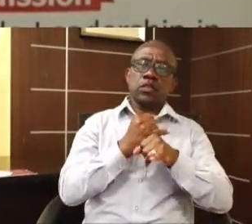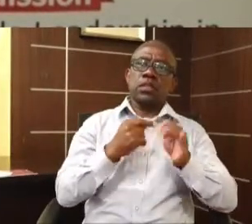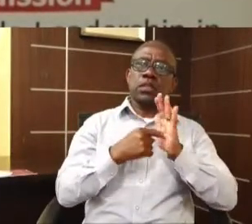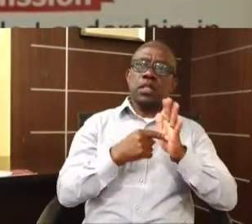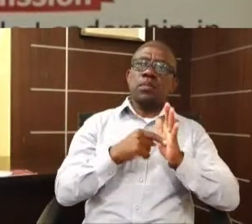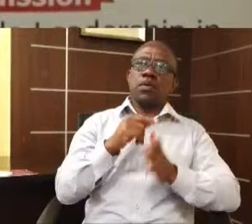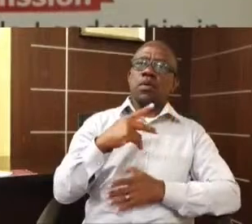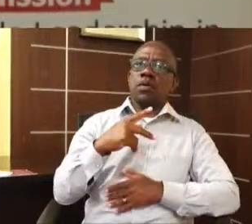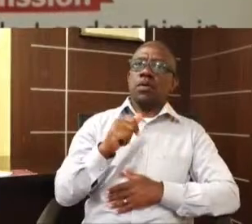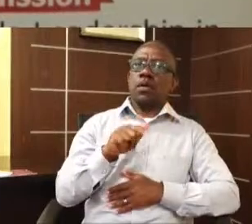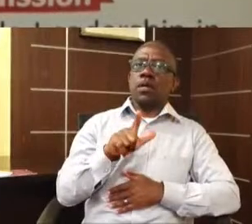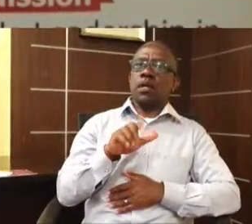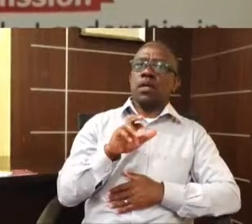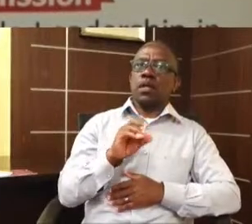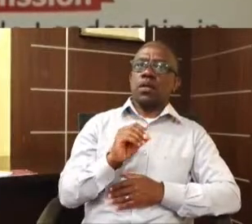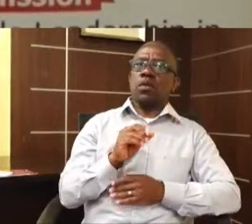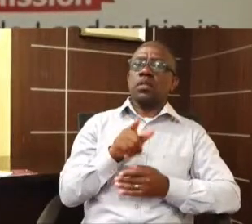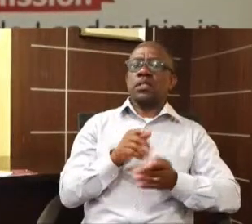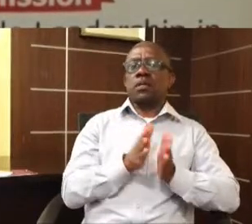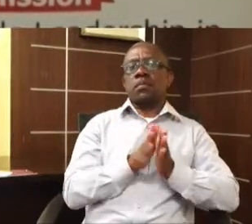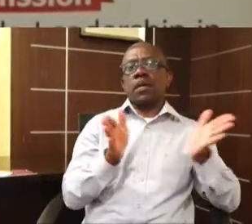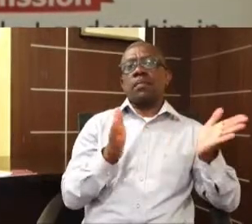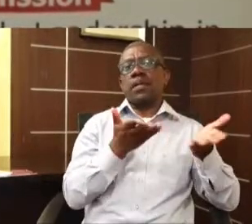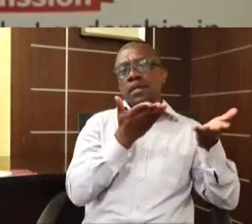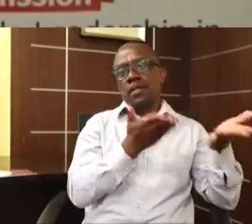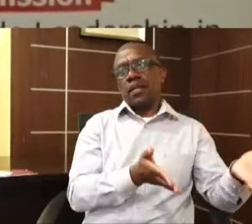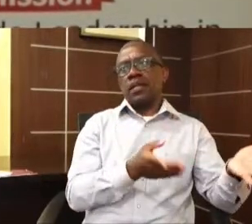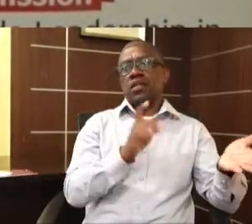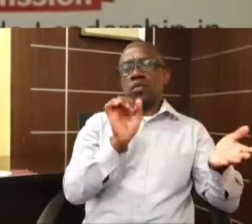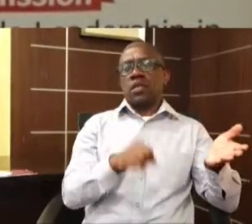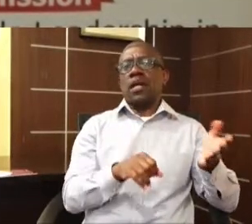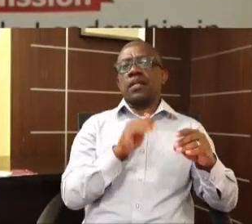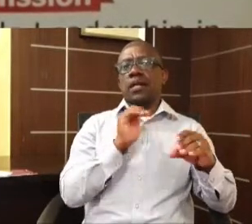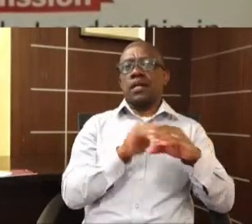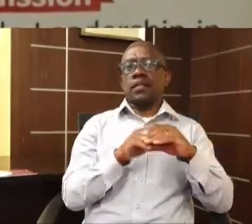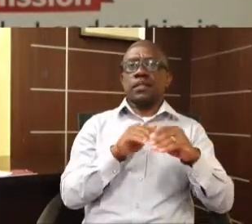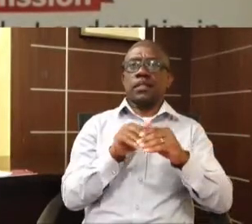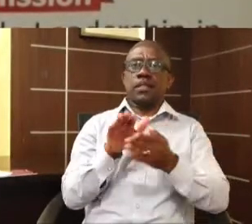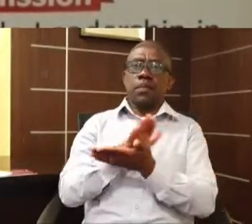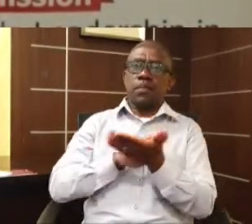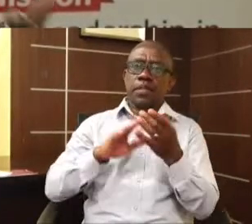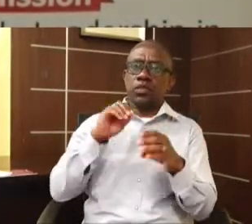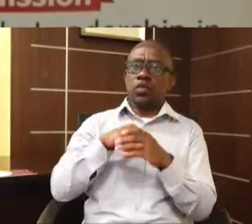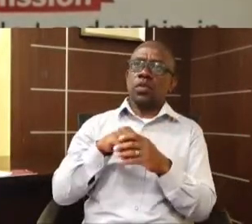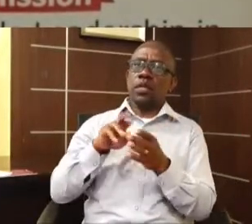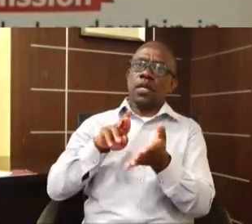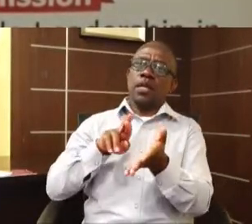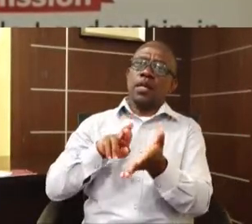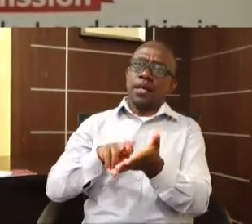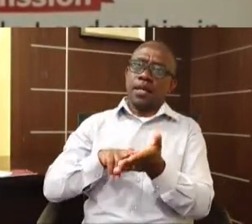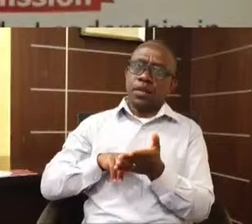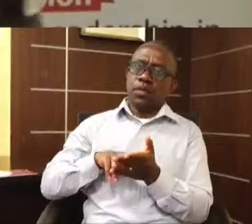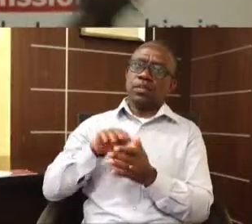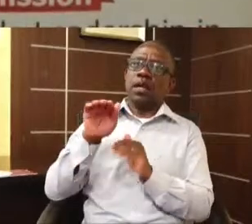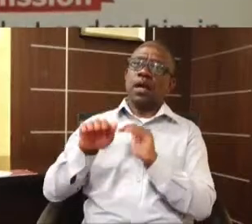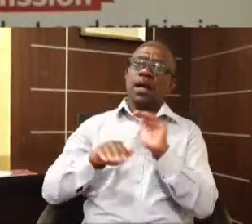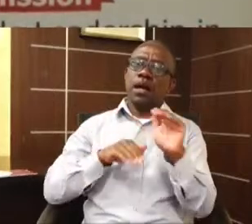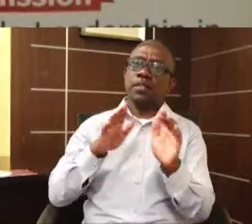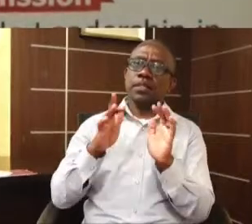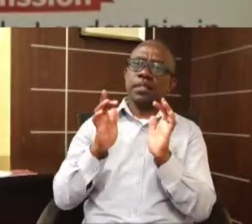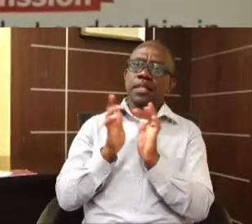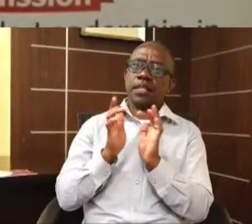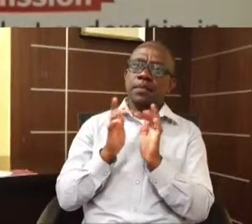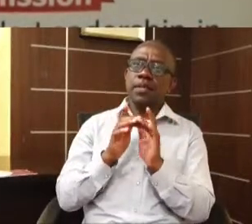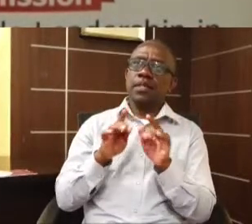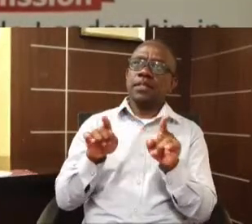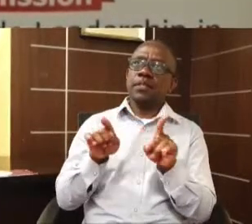is publicly available as public good, and you could access it just based on request. Just request, do an email, authenticate that